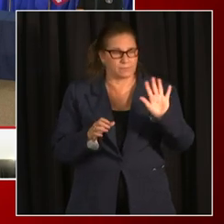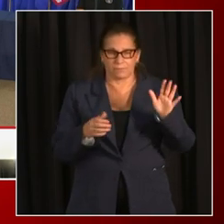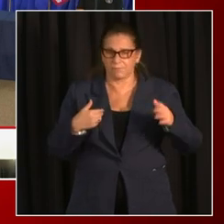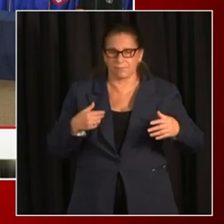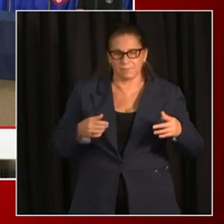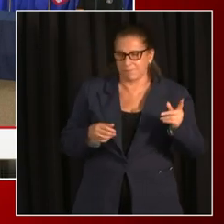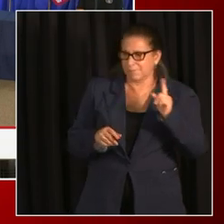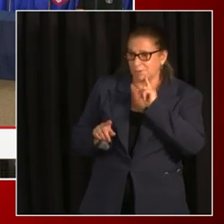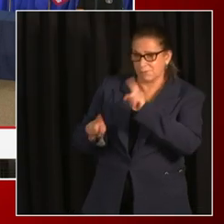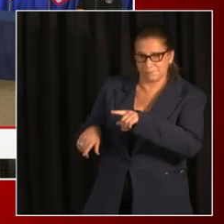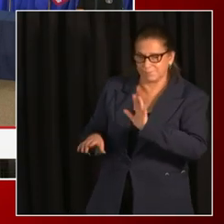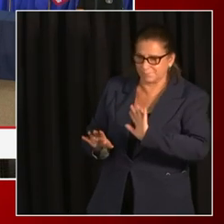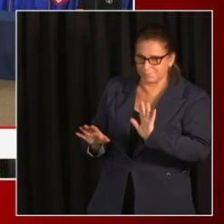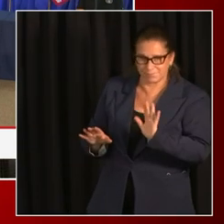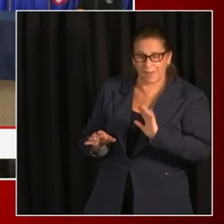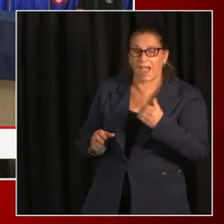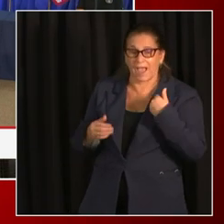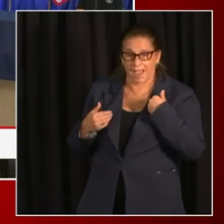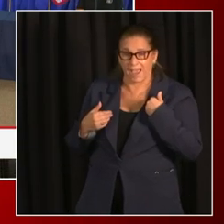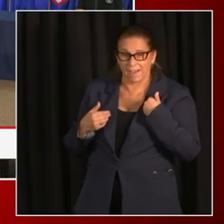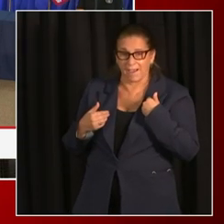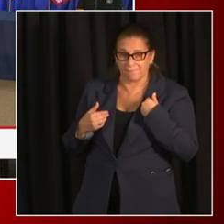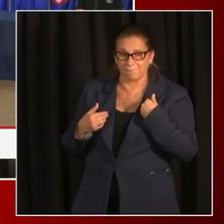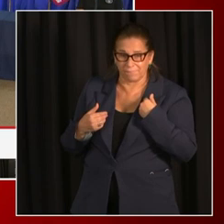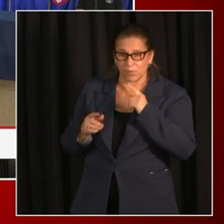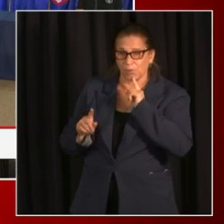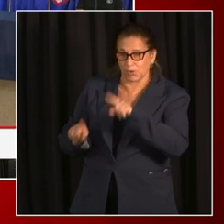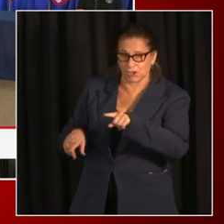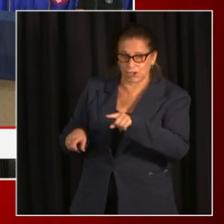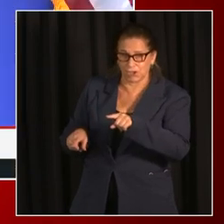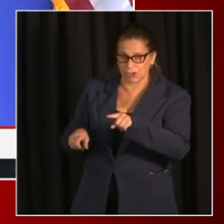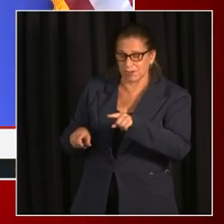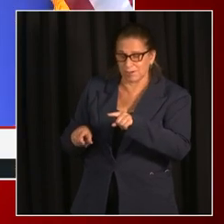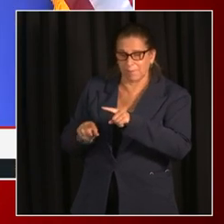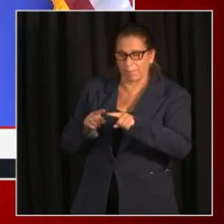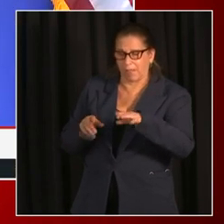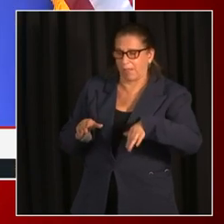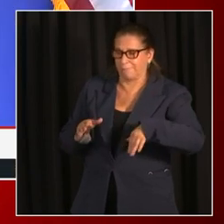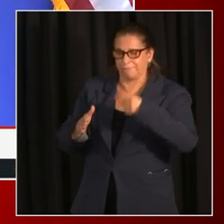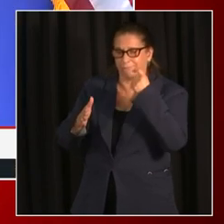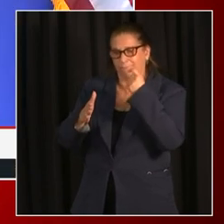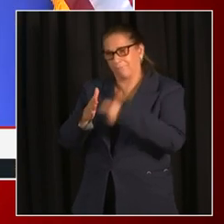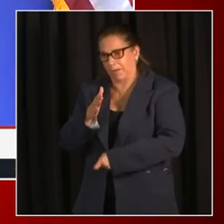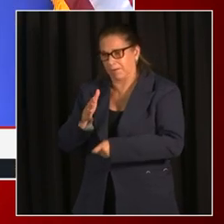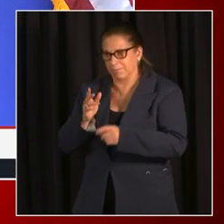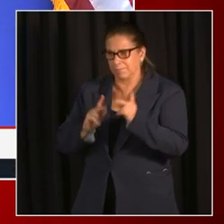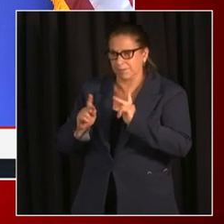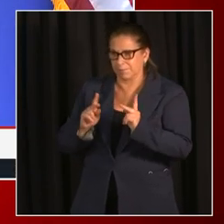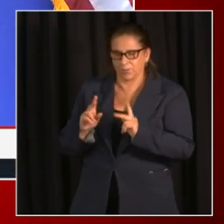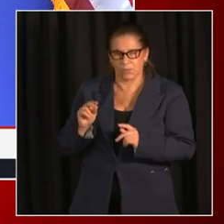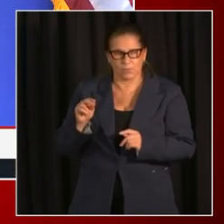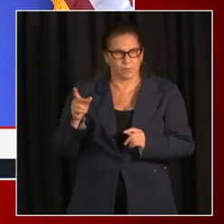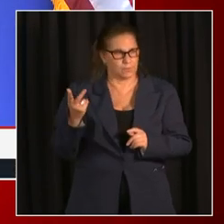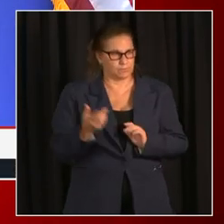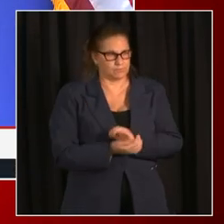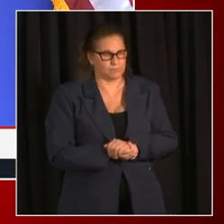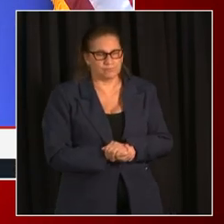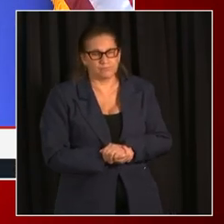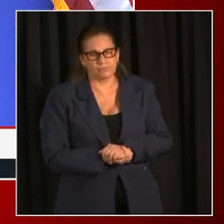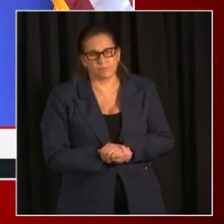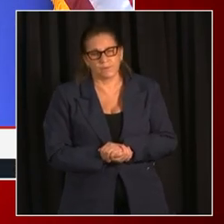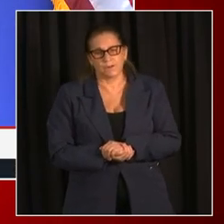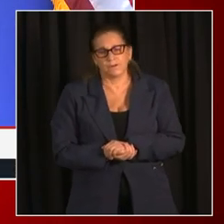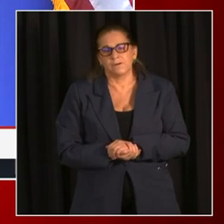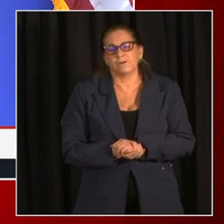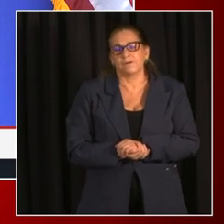the authority I have to issue people orders for quarantining and isolation. So